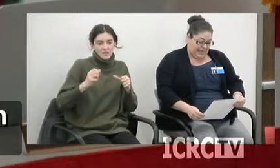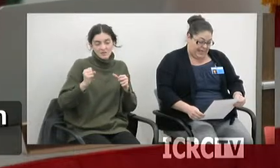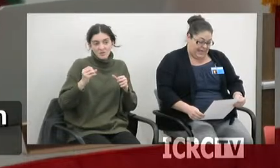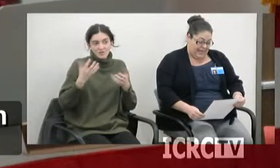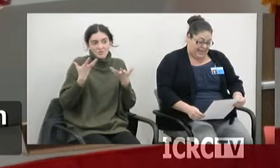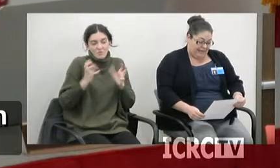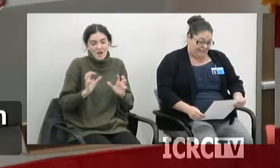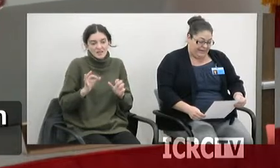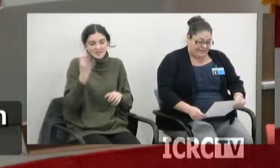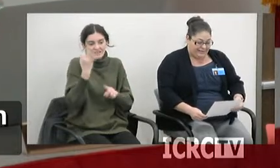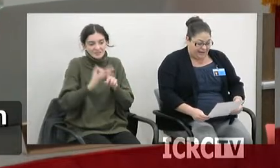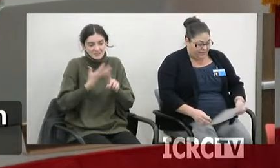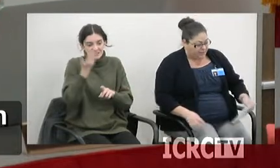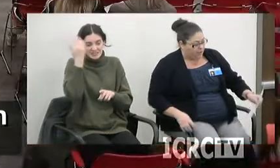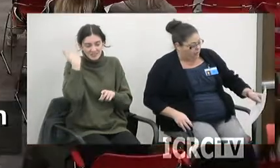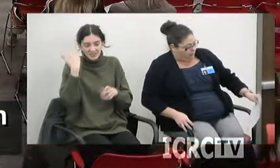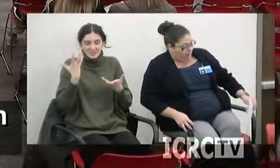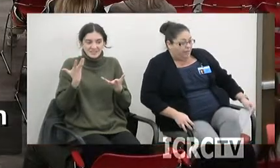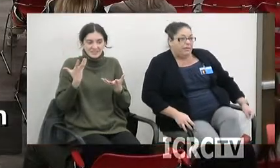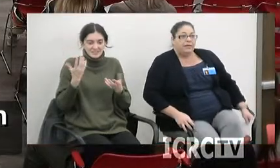again.